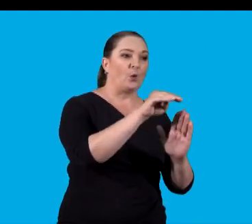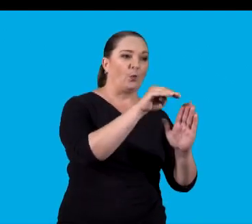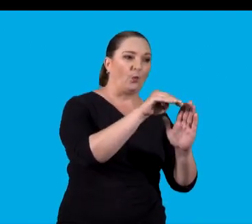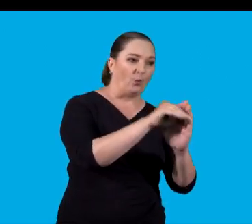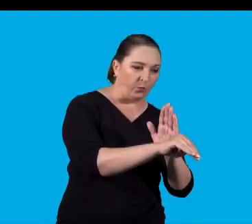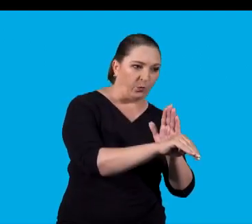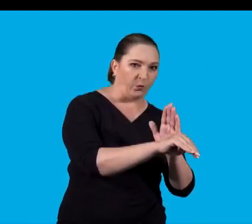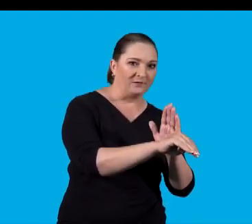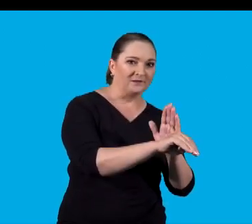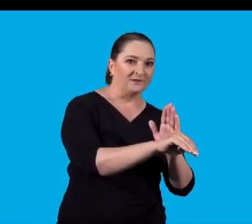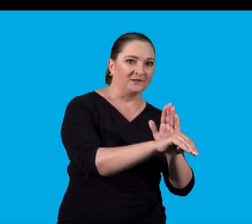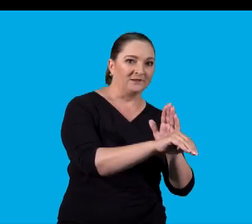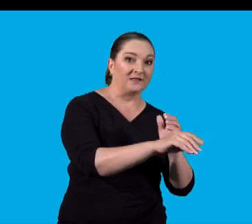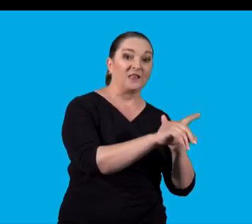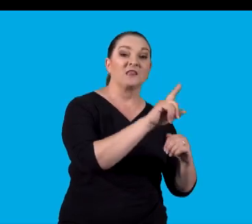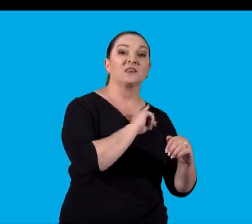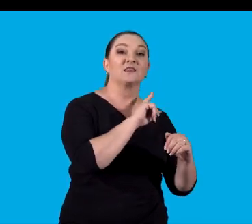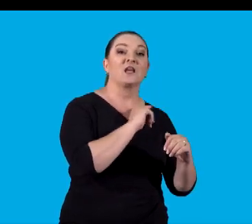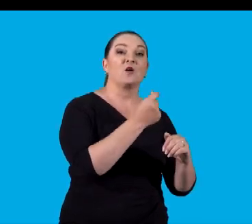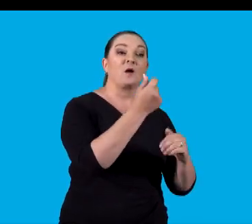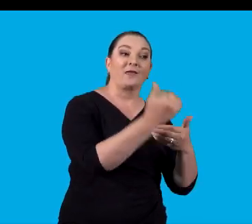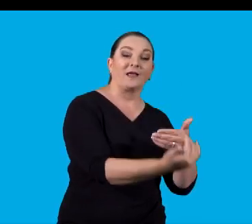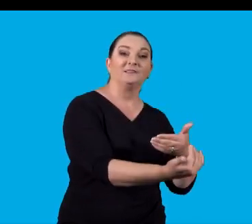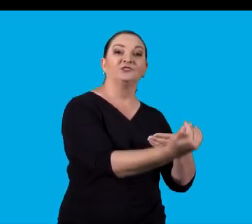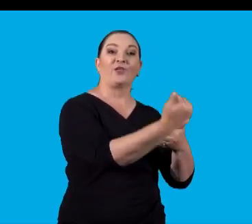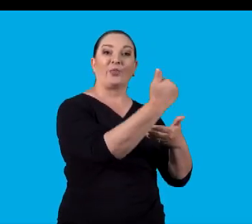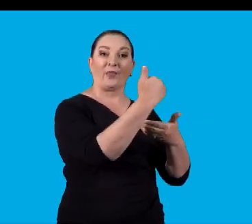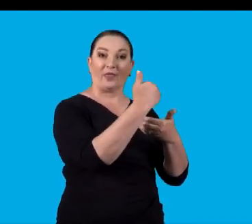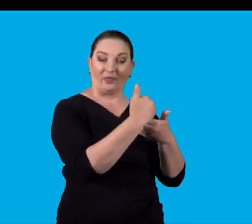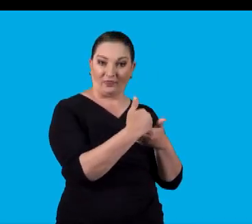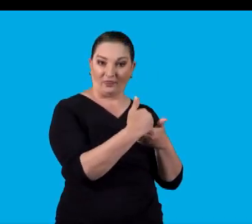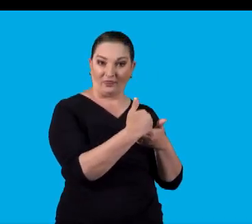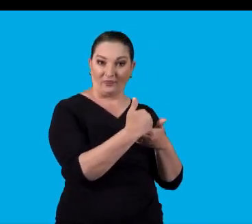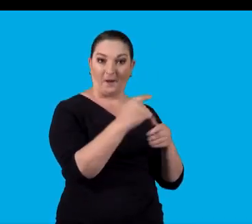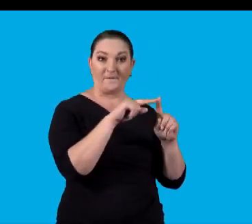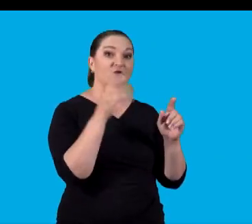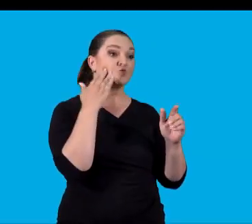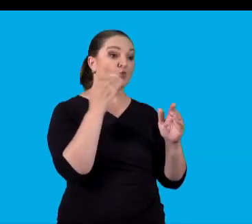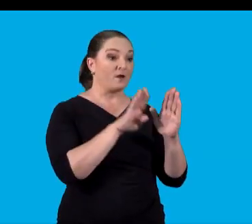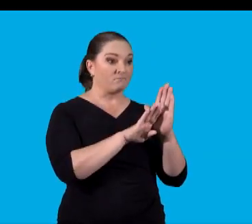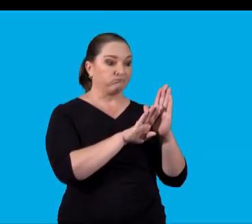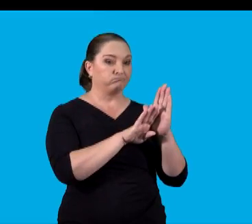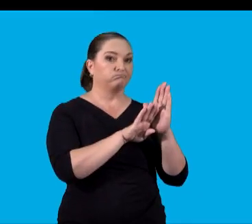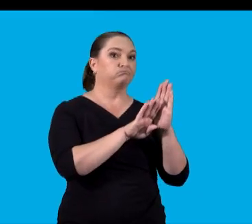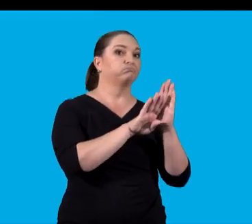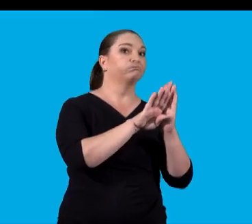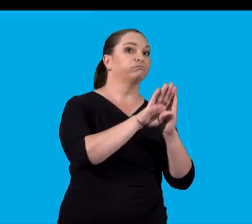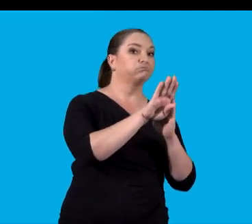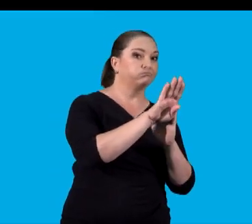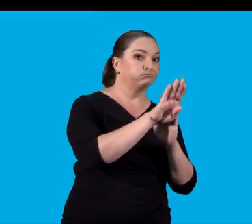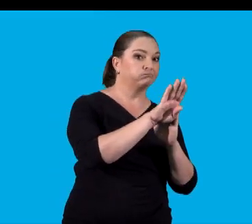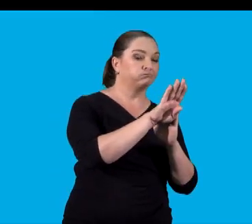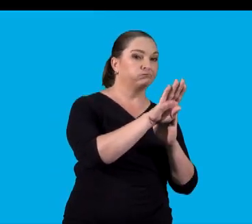cash inflow. A decrease in the investment is cash inflow. Yet an increase in